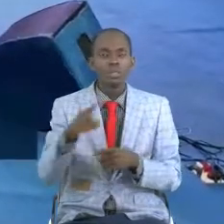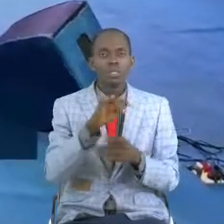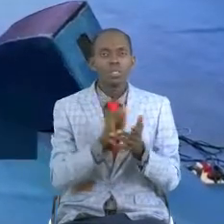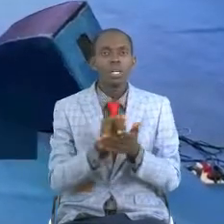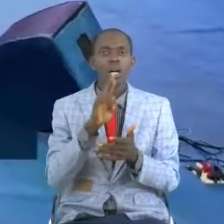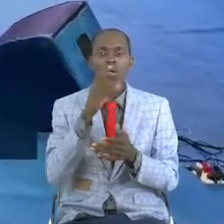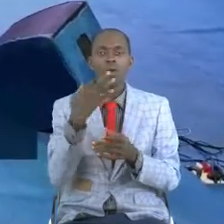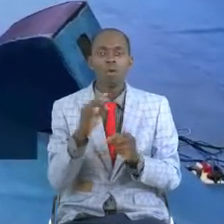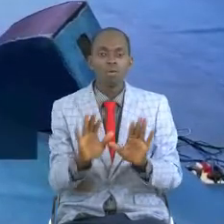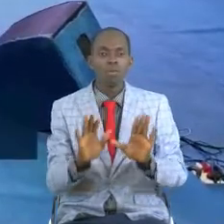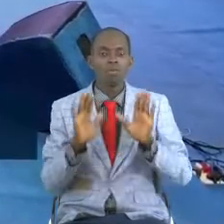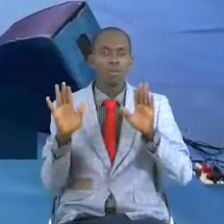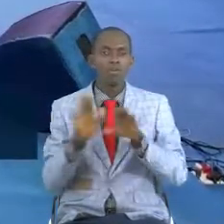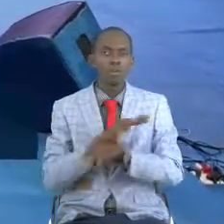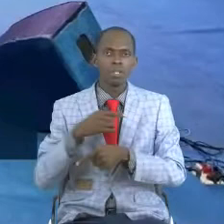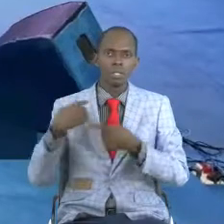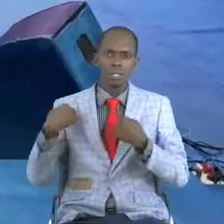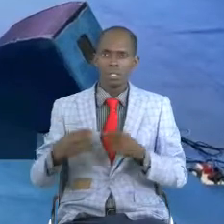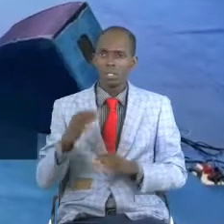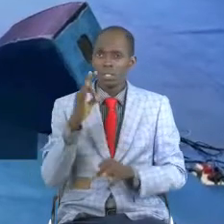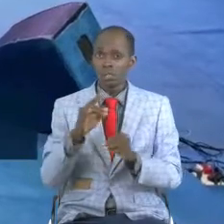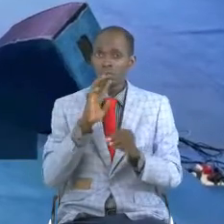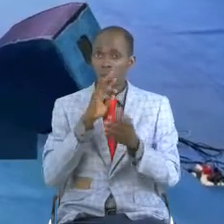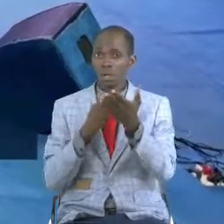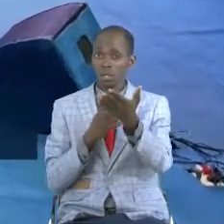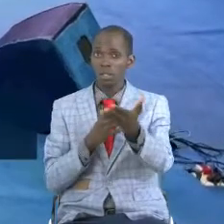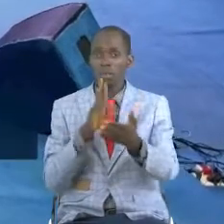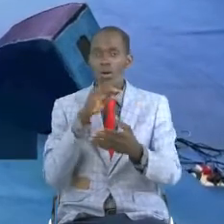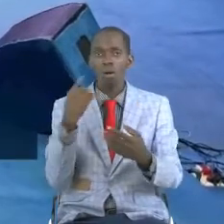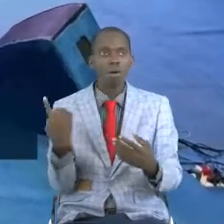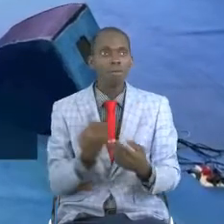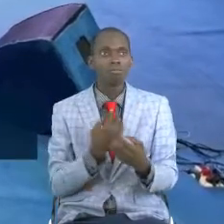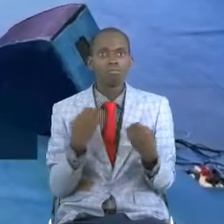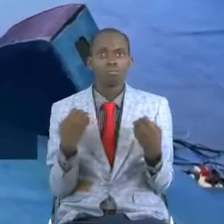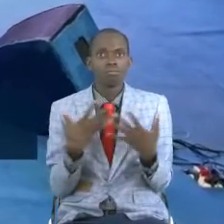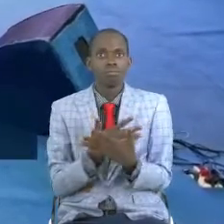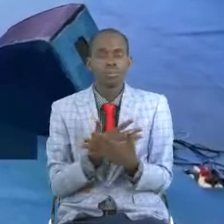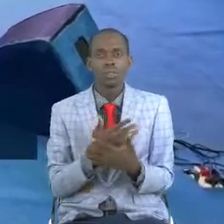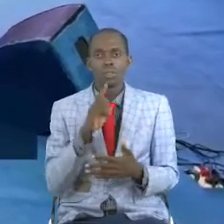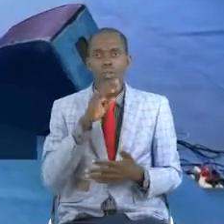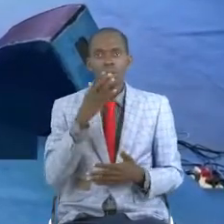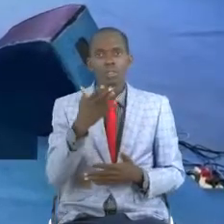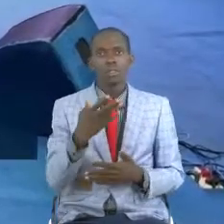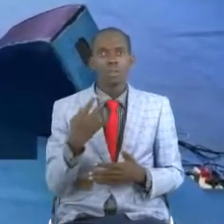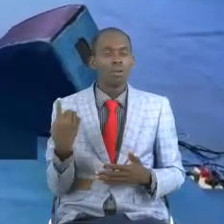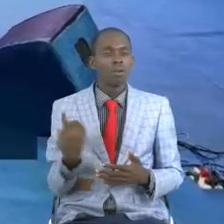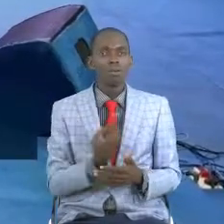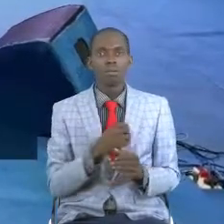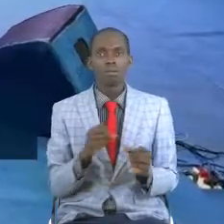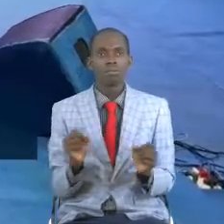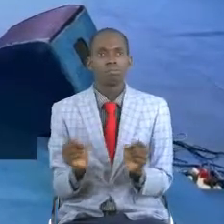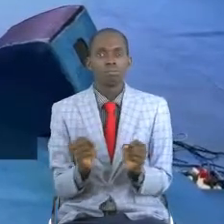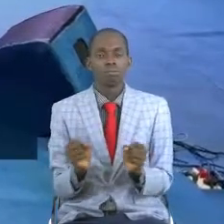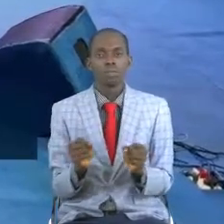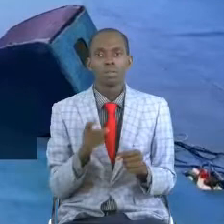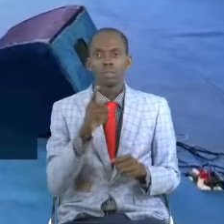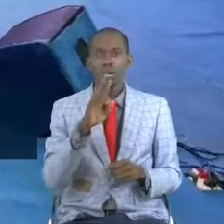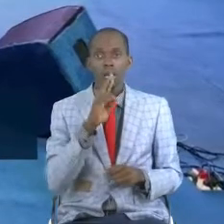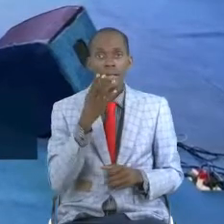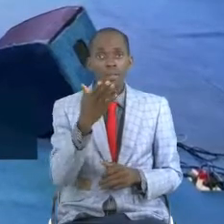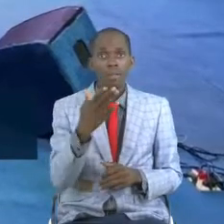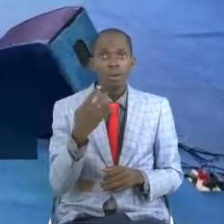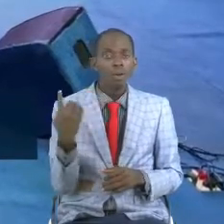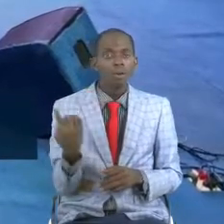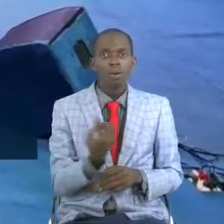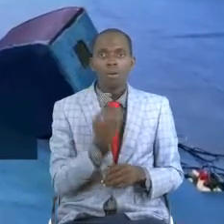if you are there, you're afraid. If you are there, you're fretful. If you are there, you're anxious. If